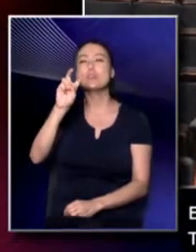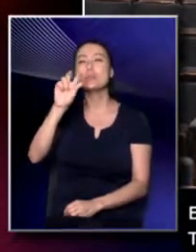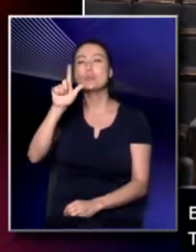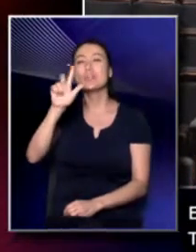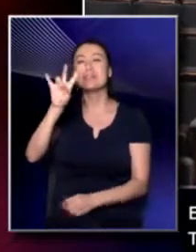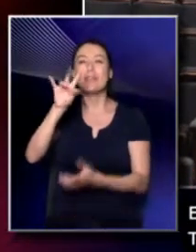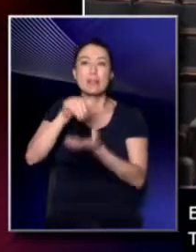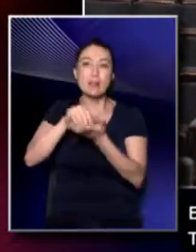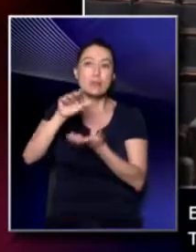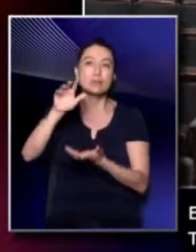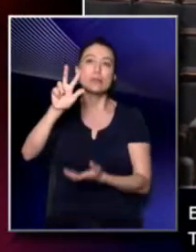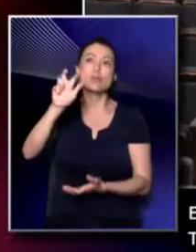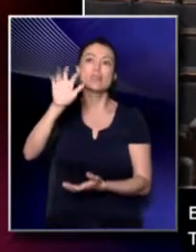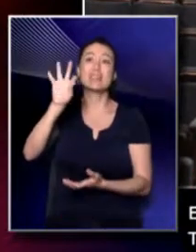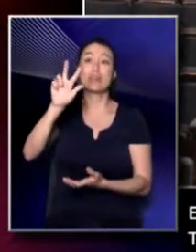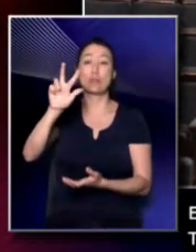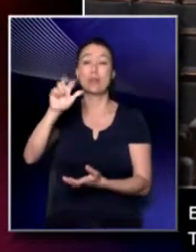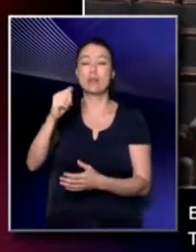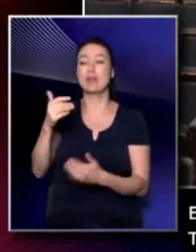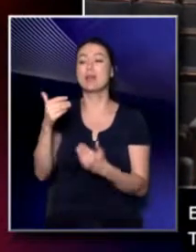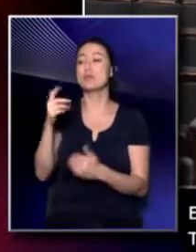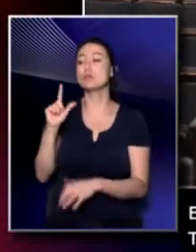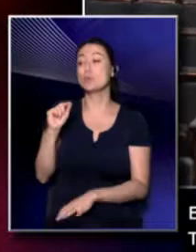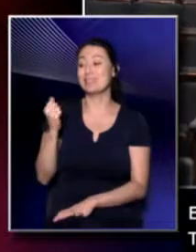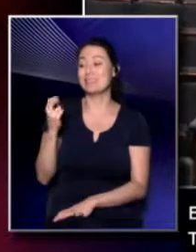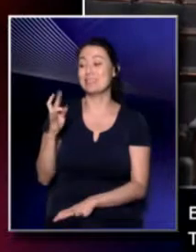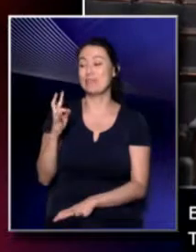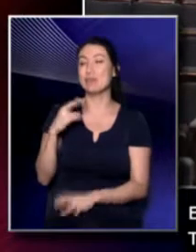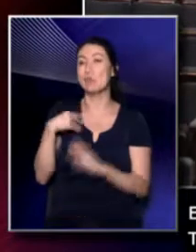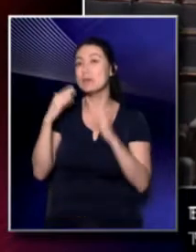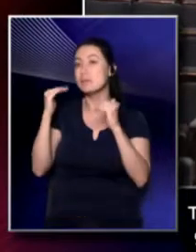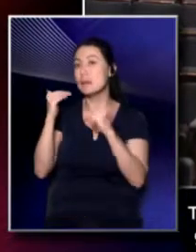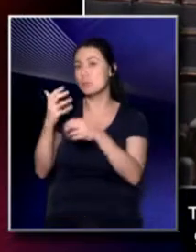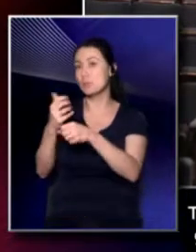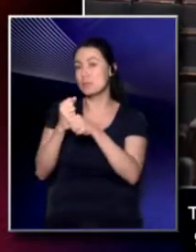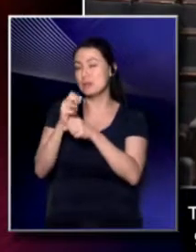$227,393, and in 2017 we expect to receive